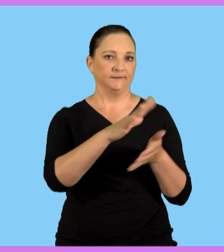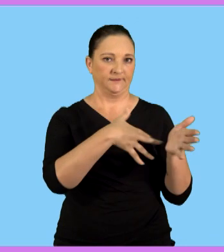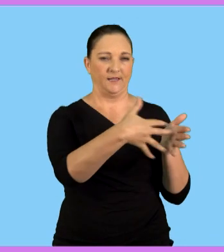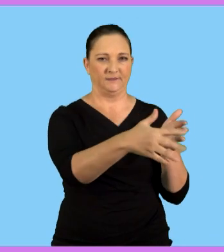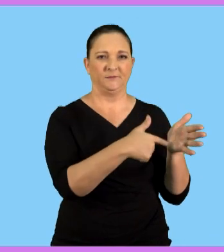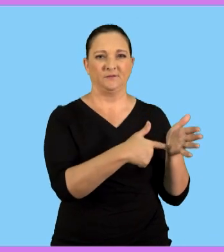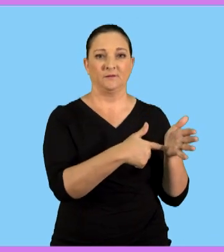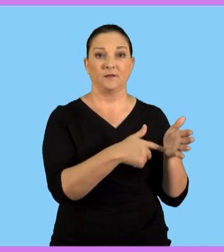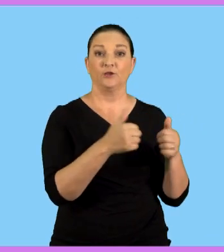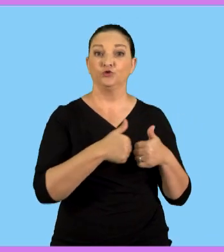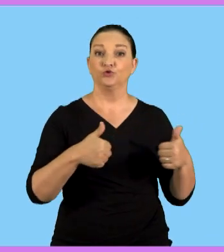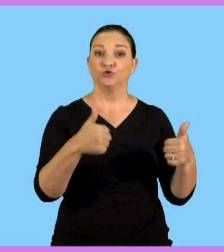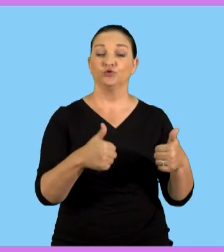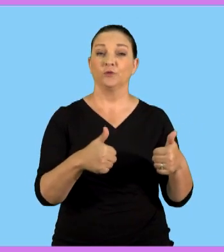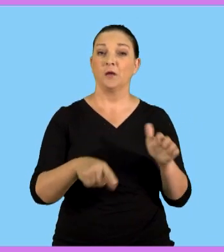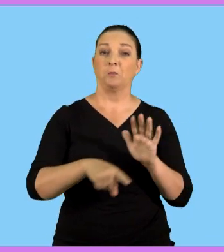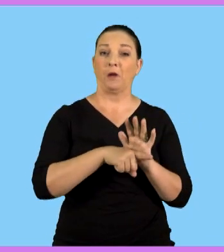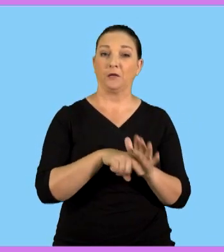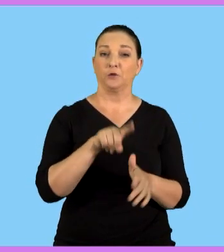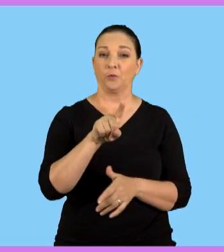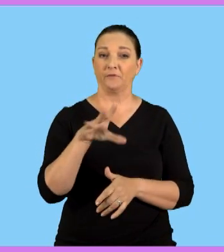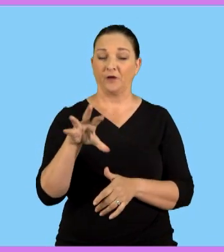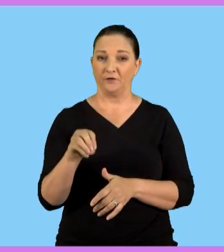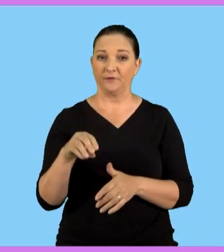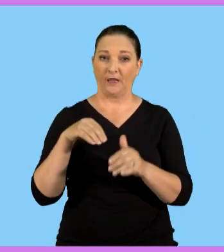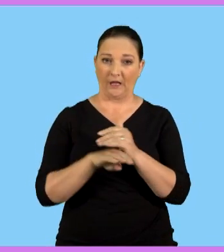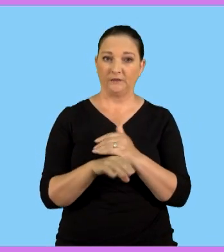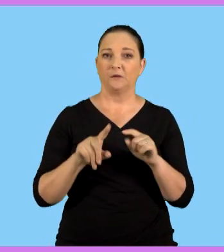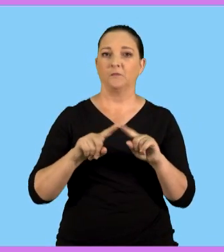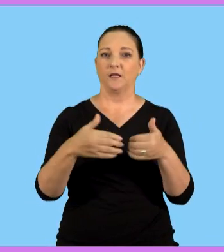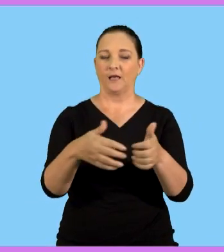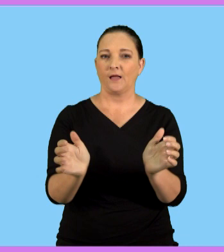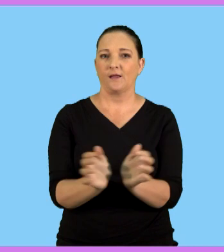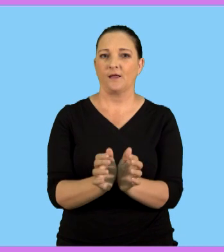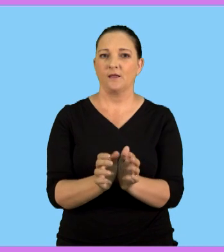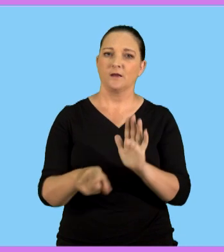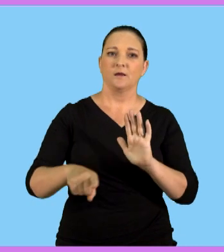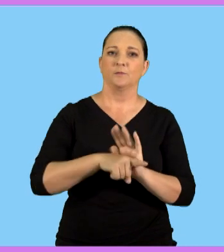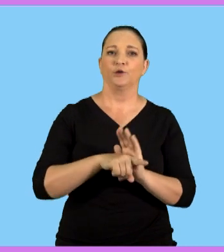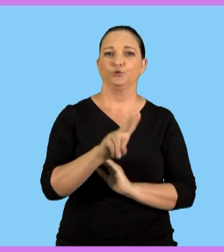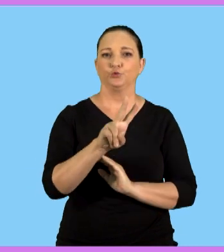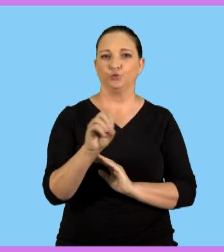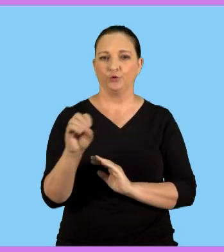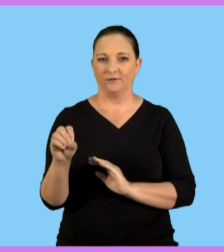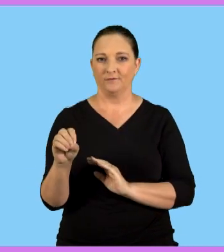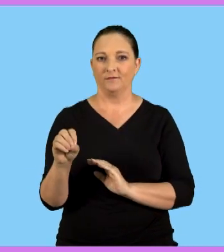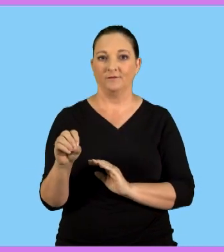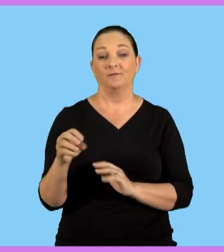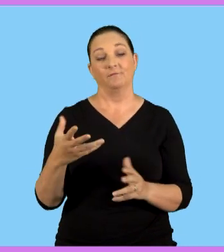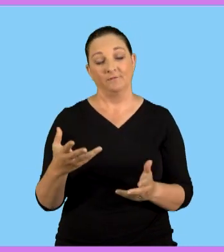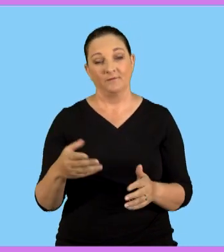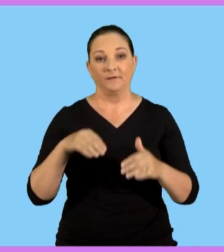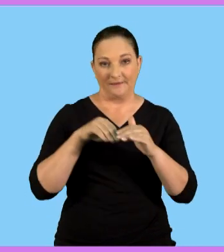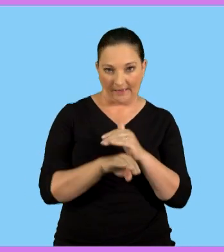Chairs, minus 150, another deficit, and the birthday cake, minus 200 Rand. That is also